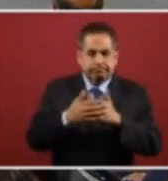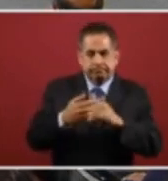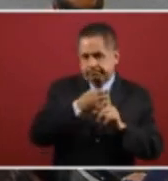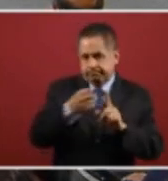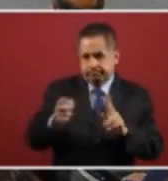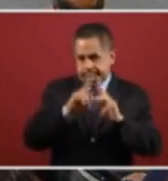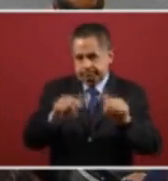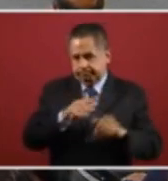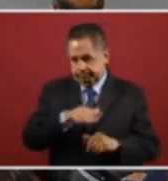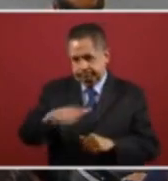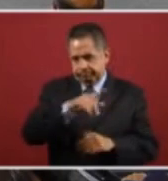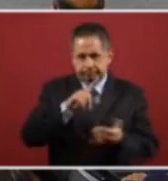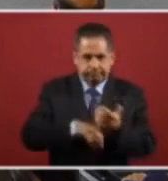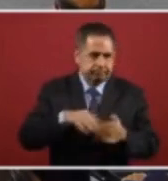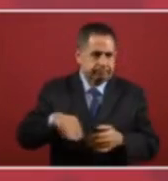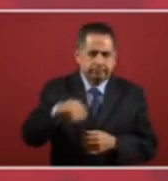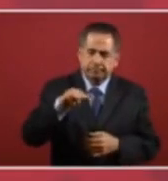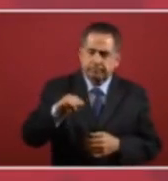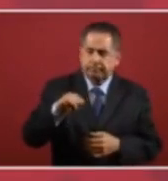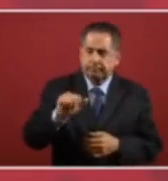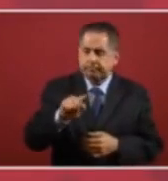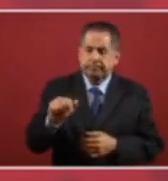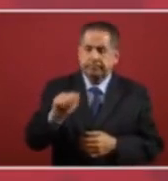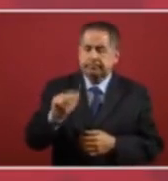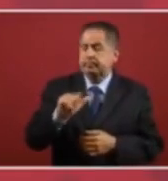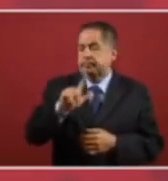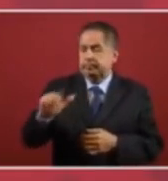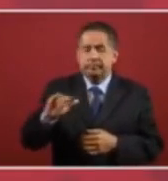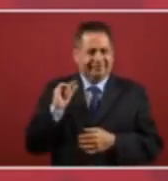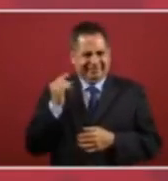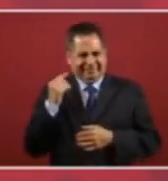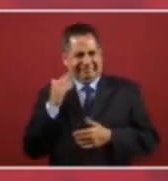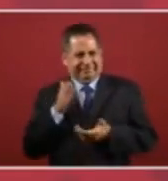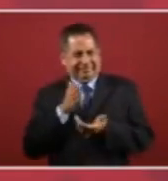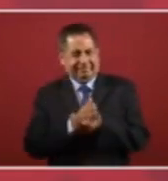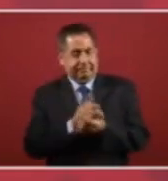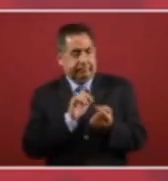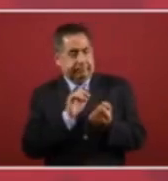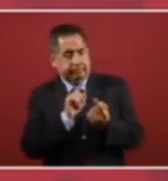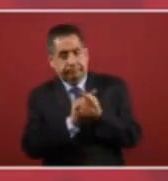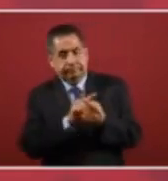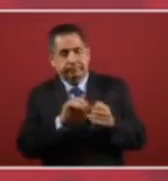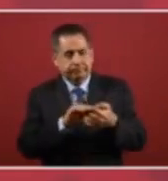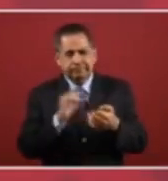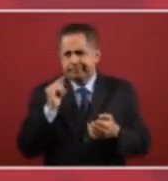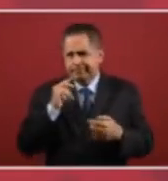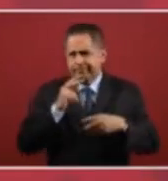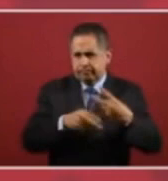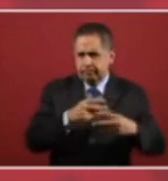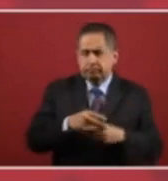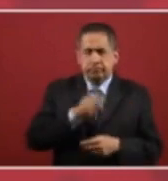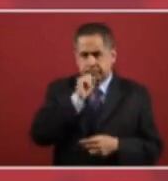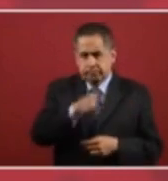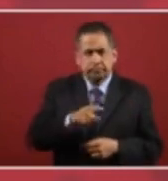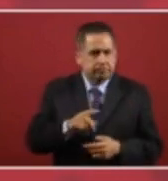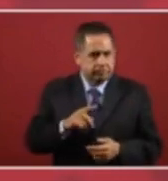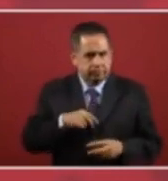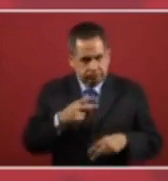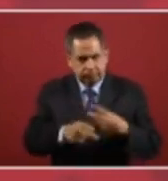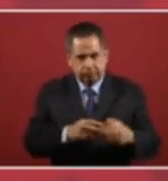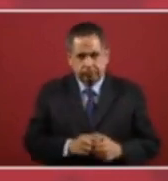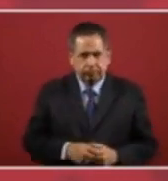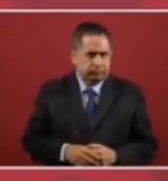that the situation become normalized. They are still close in their appeals,